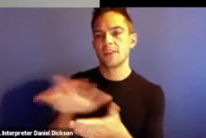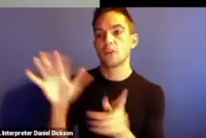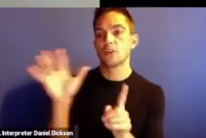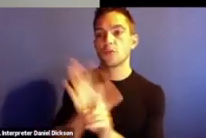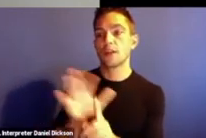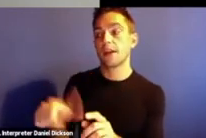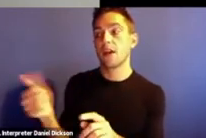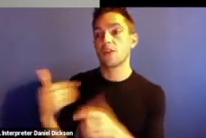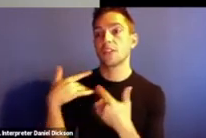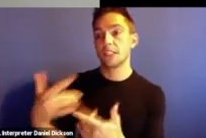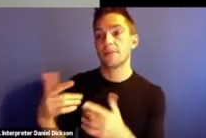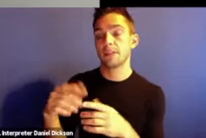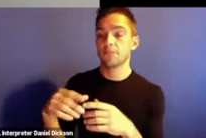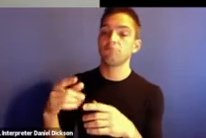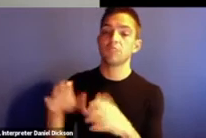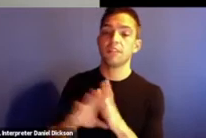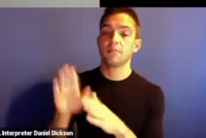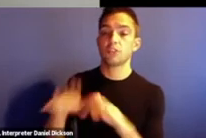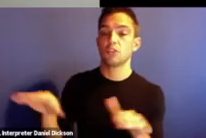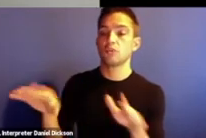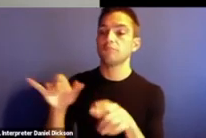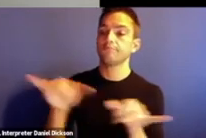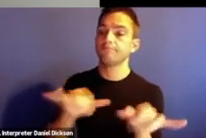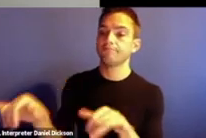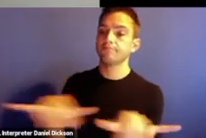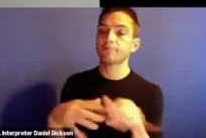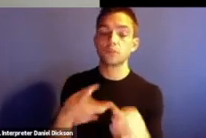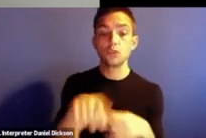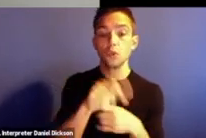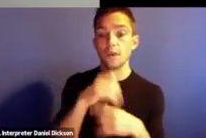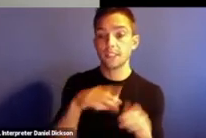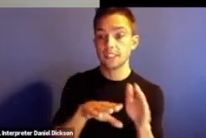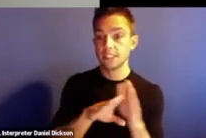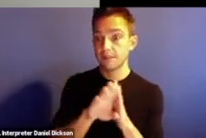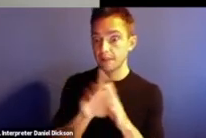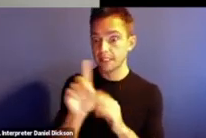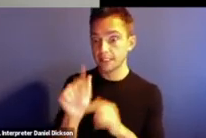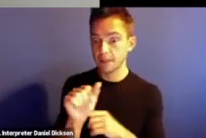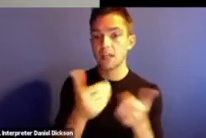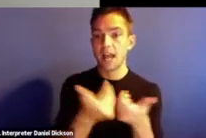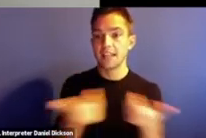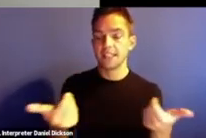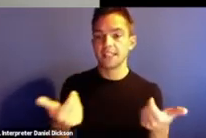by other typically developing children, and those with developmental disabilities are isolated in a separate classroom,